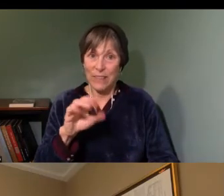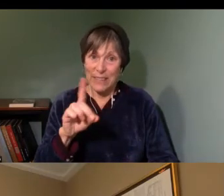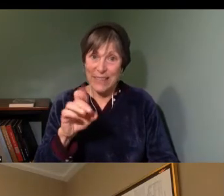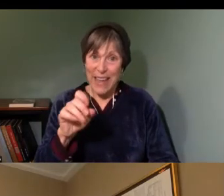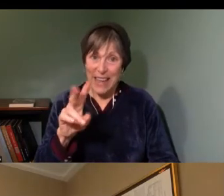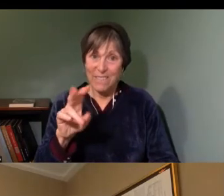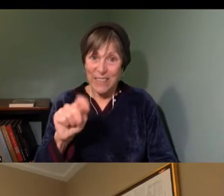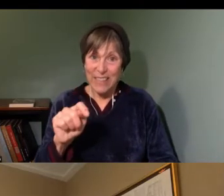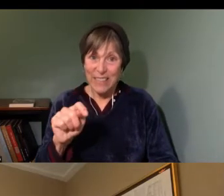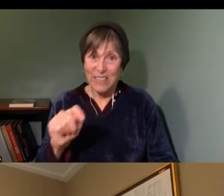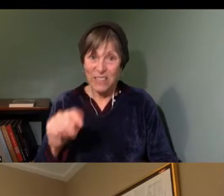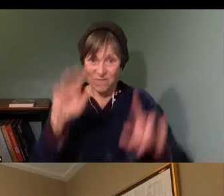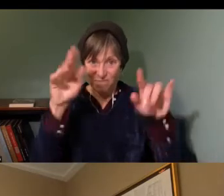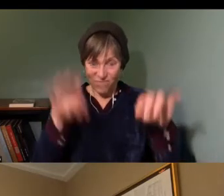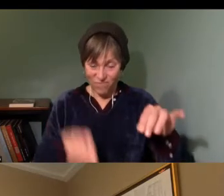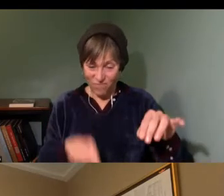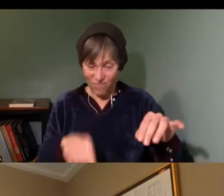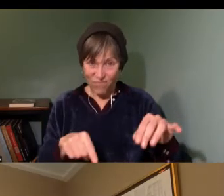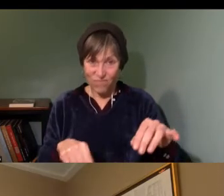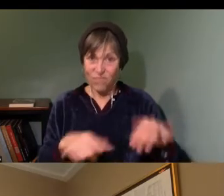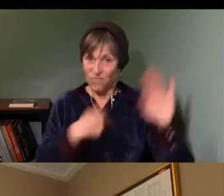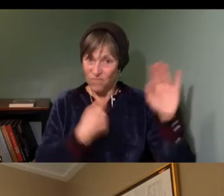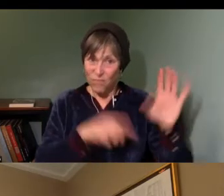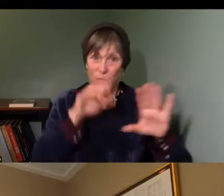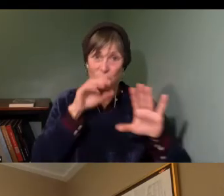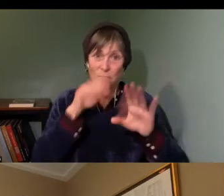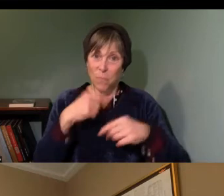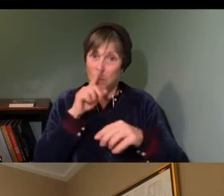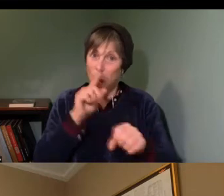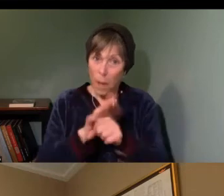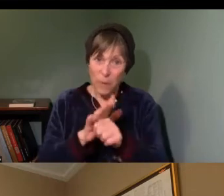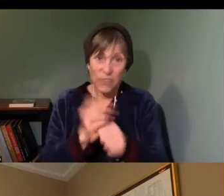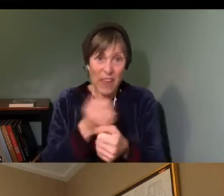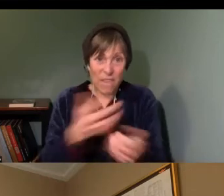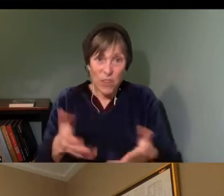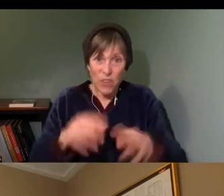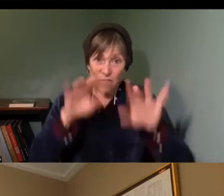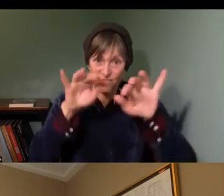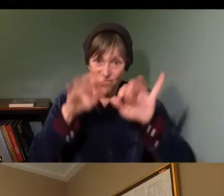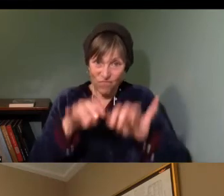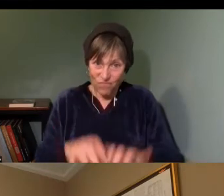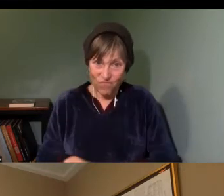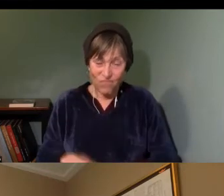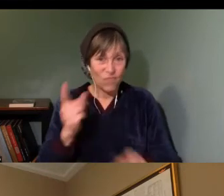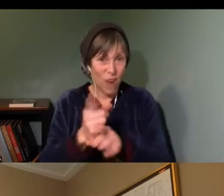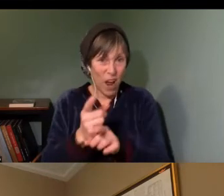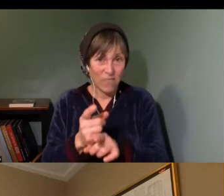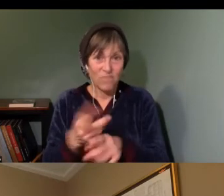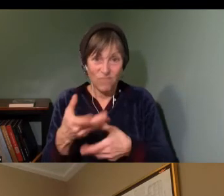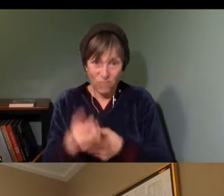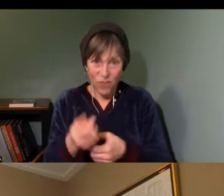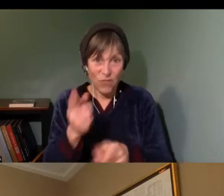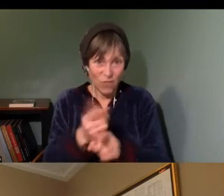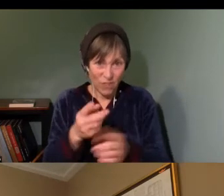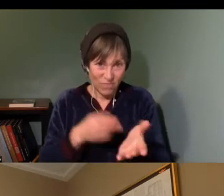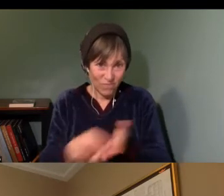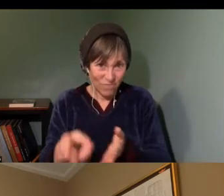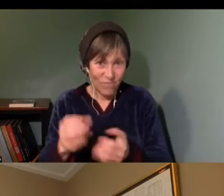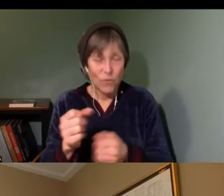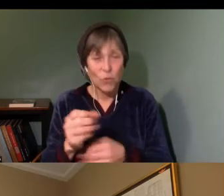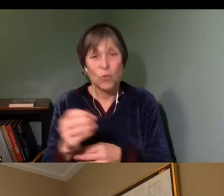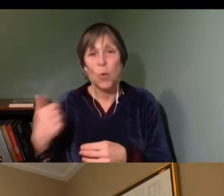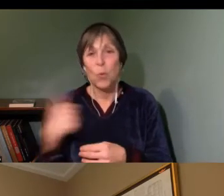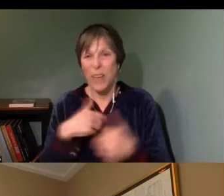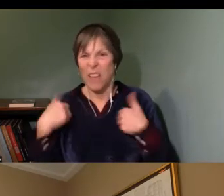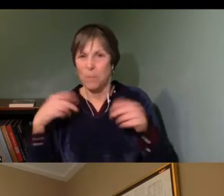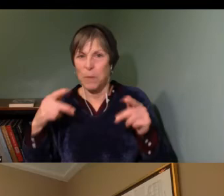um the accuracy of the information that they've provided um and we do have our voter registration you know verify that information